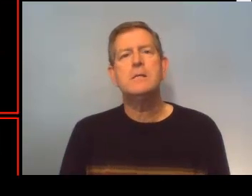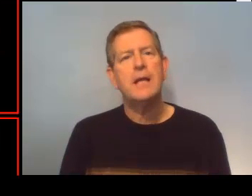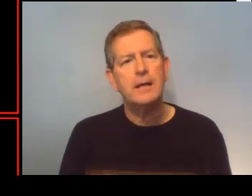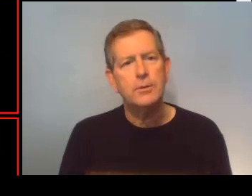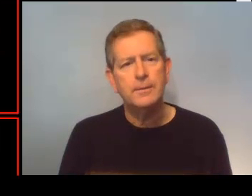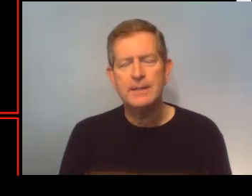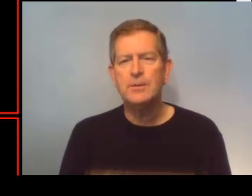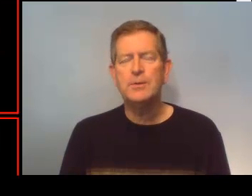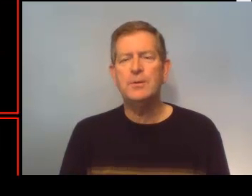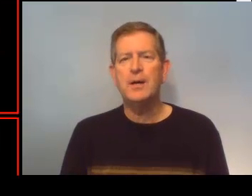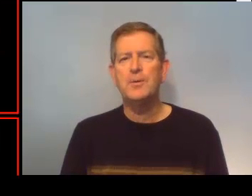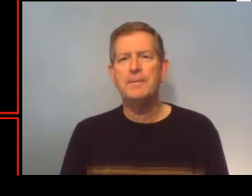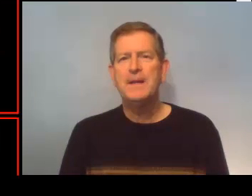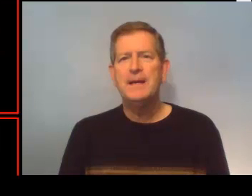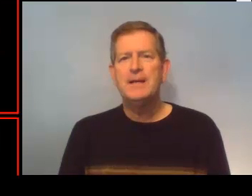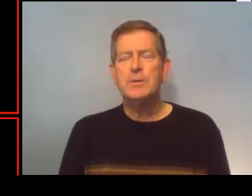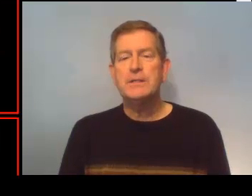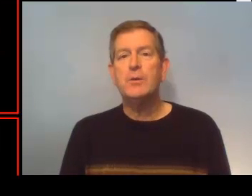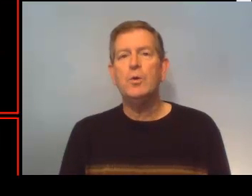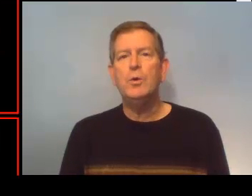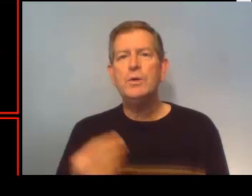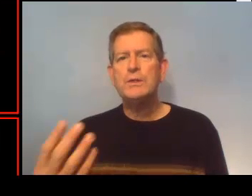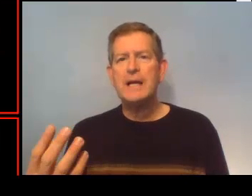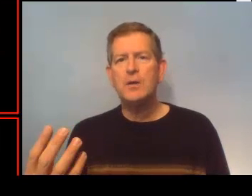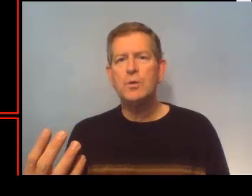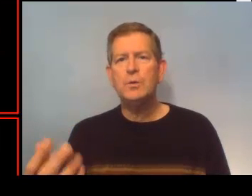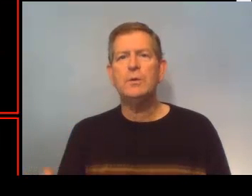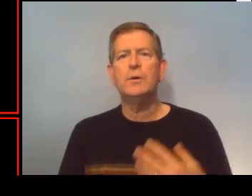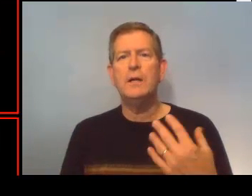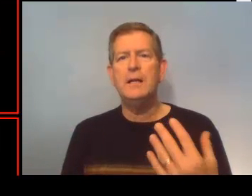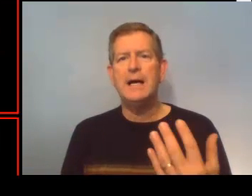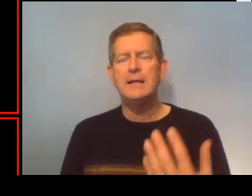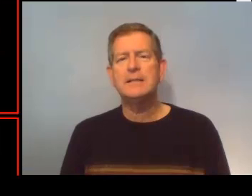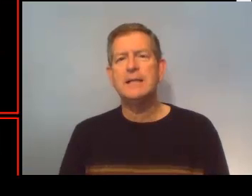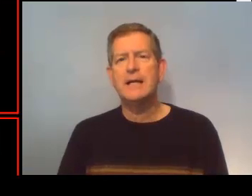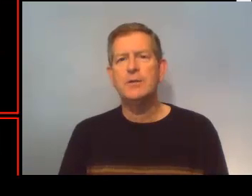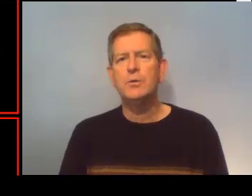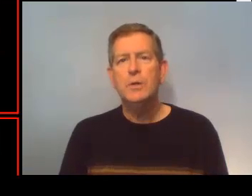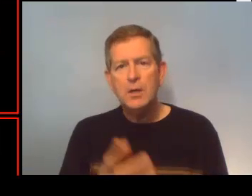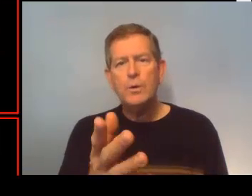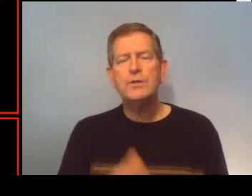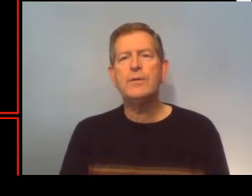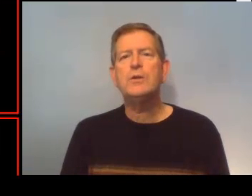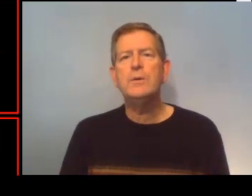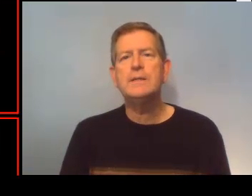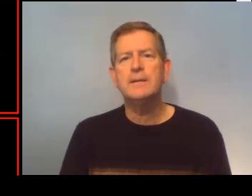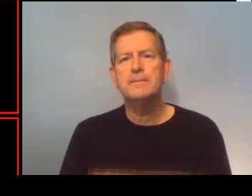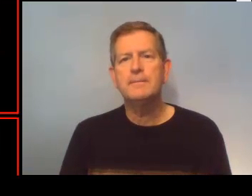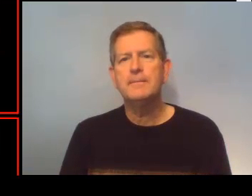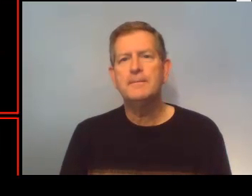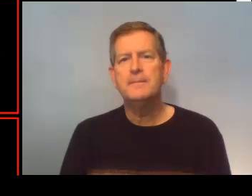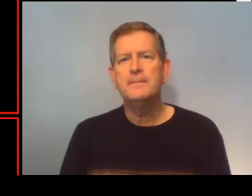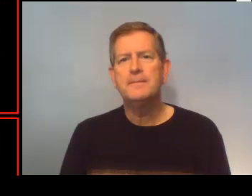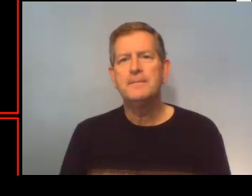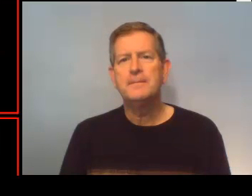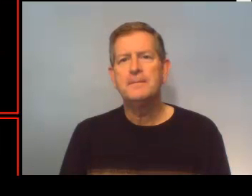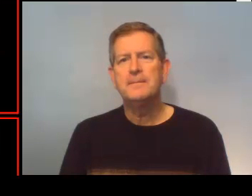say le sac à dos. That's a little too awkward. So it's either le sac à dos or la sac à dos. Which of the two is it?